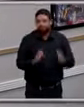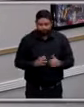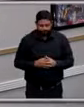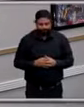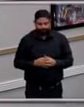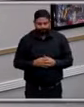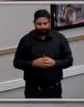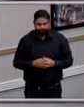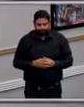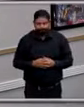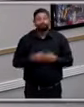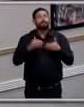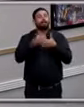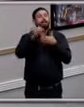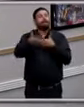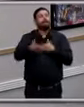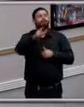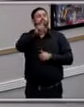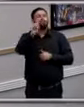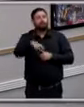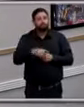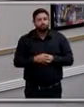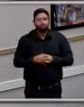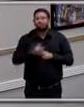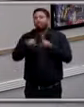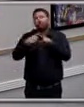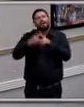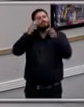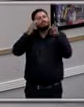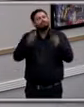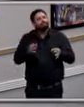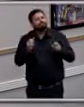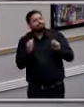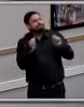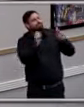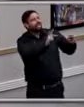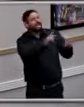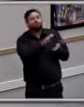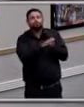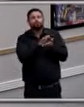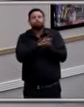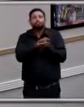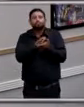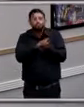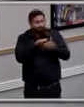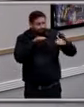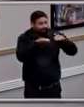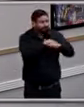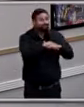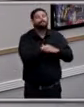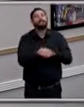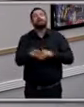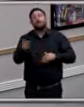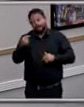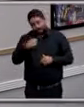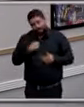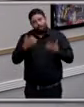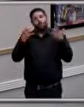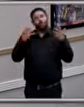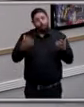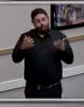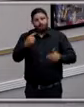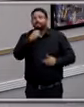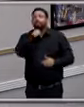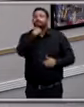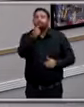is, when will a decision be made about returning to school on campus? I'd like to explain that